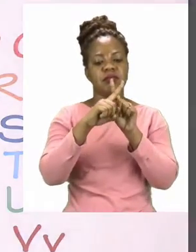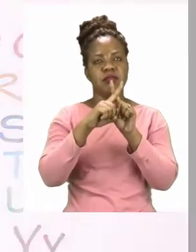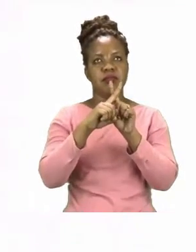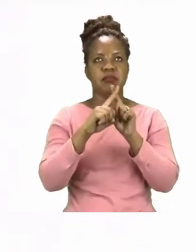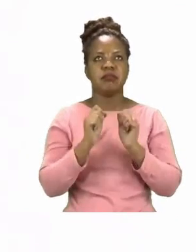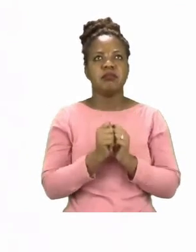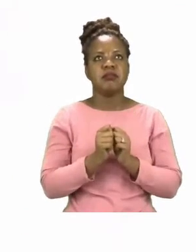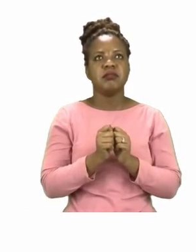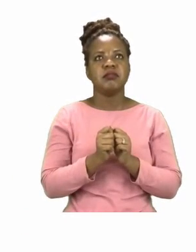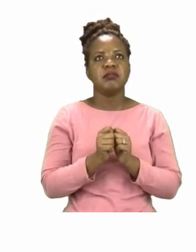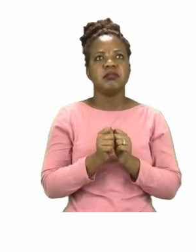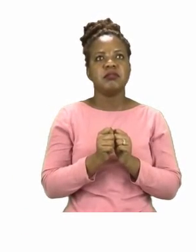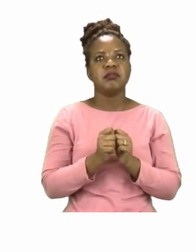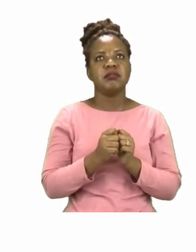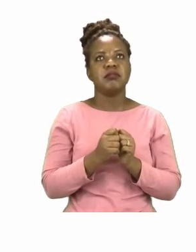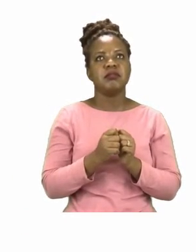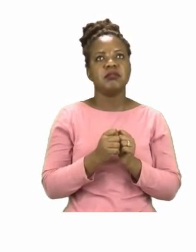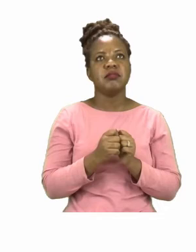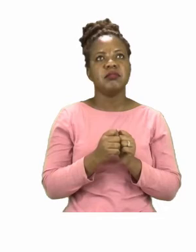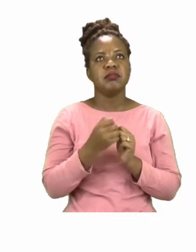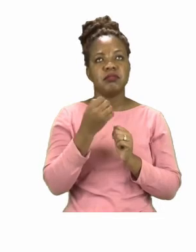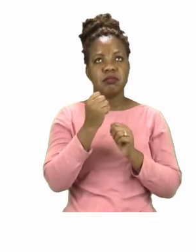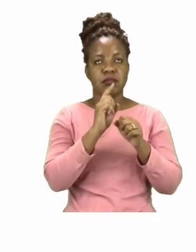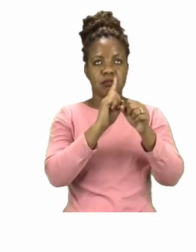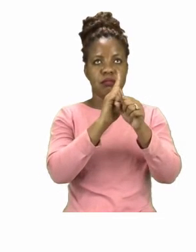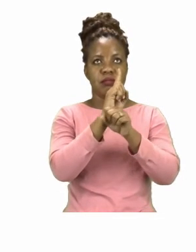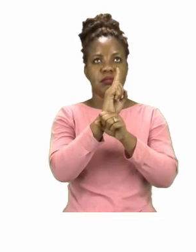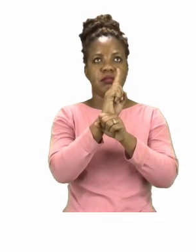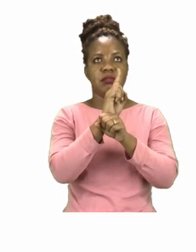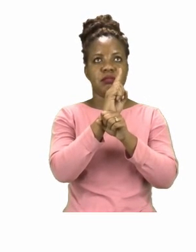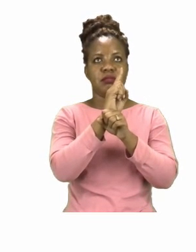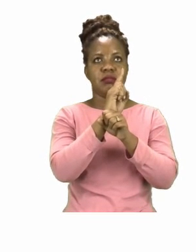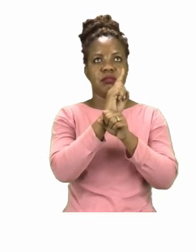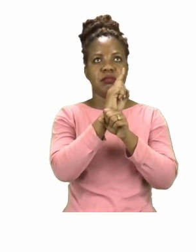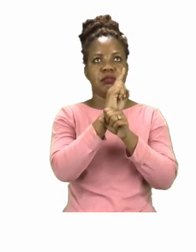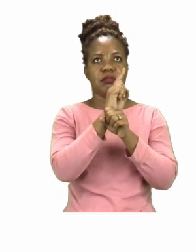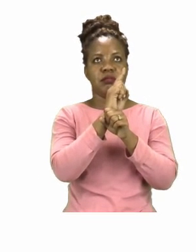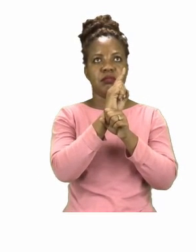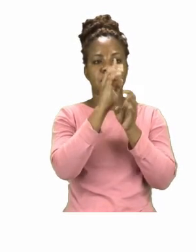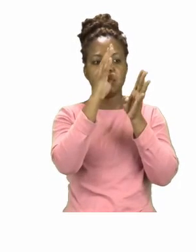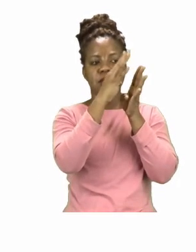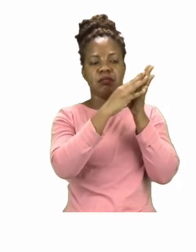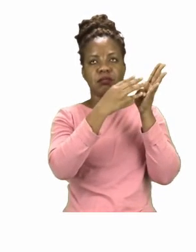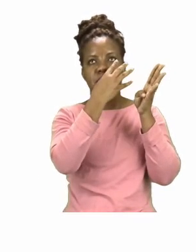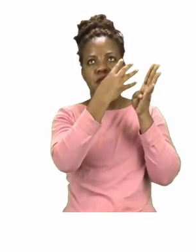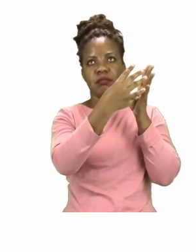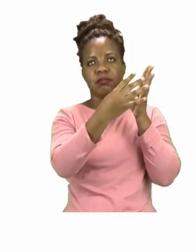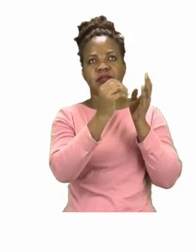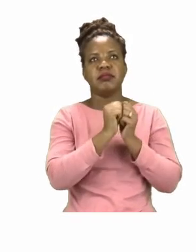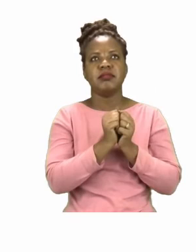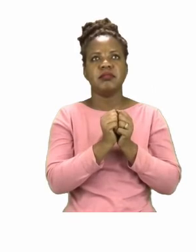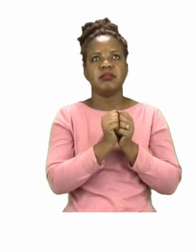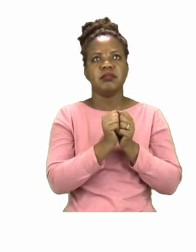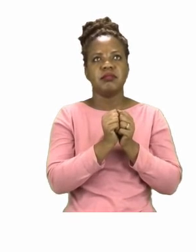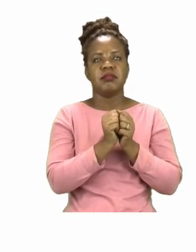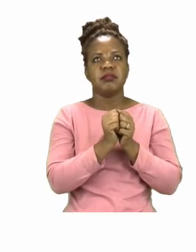on page 24, we have the first one, which is the table. Our times